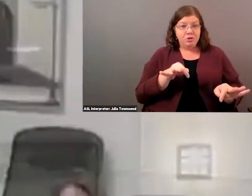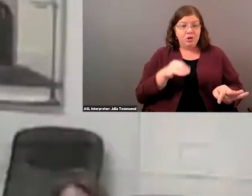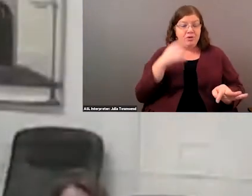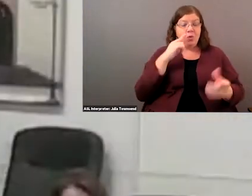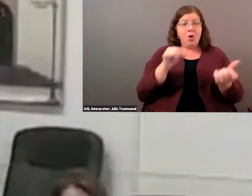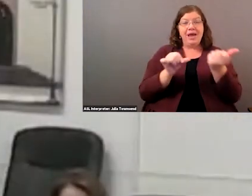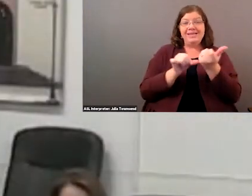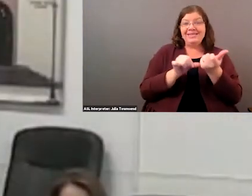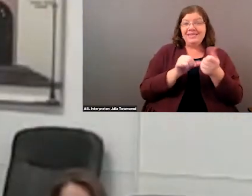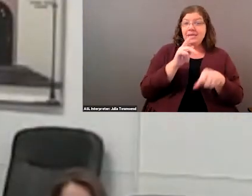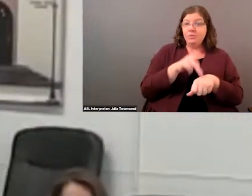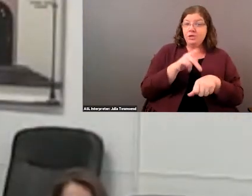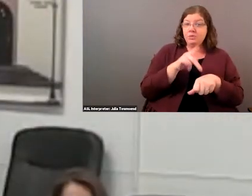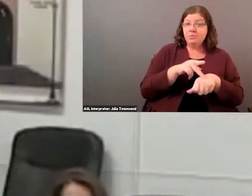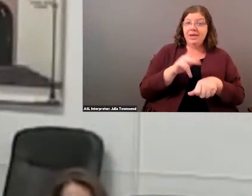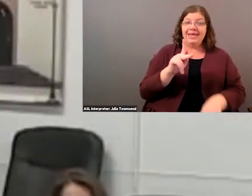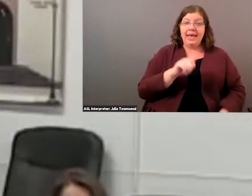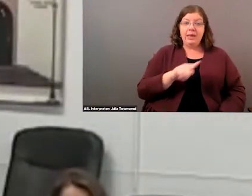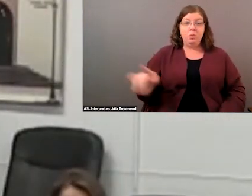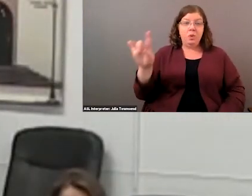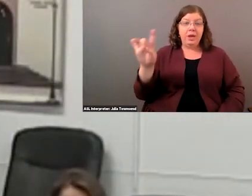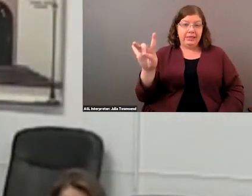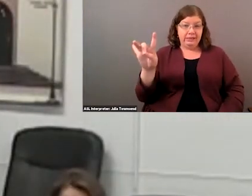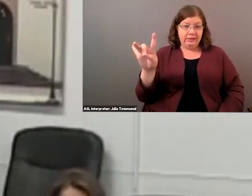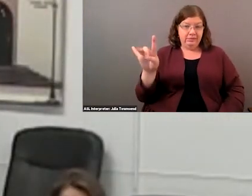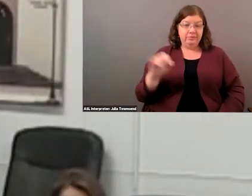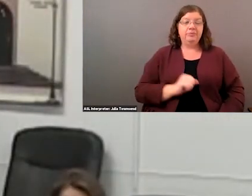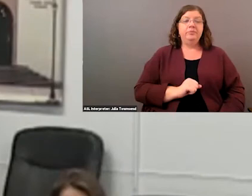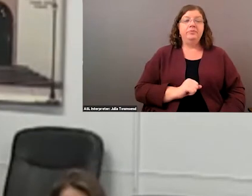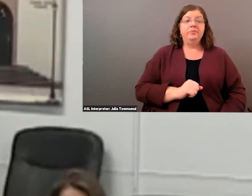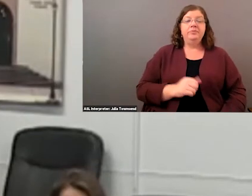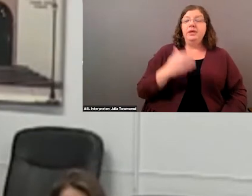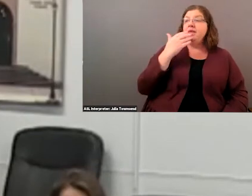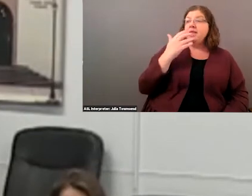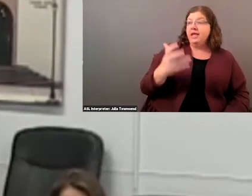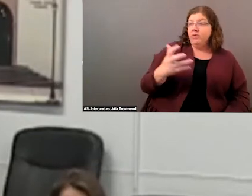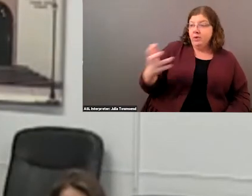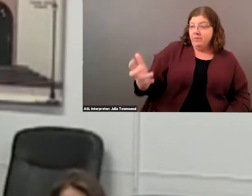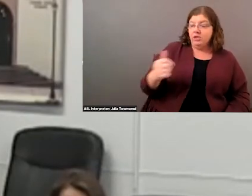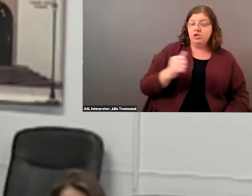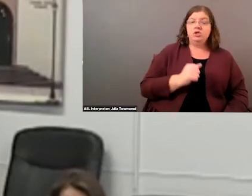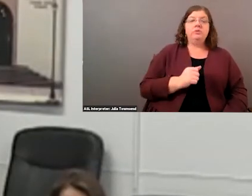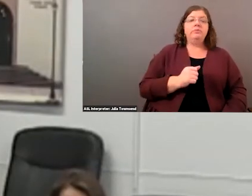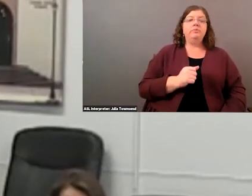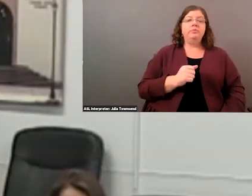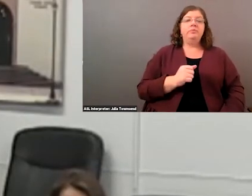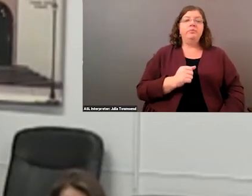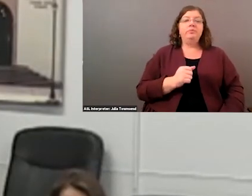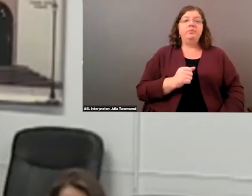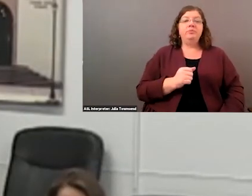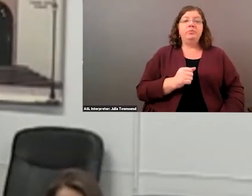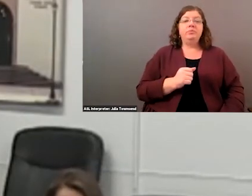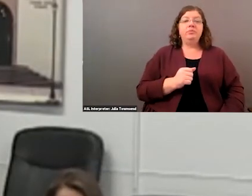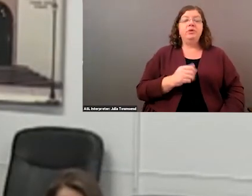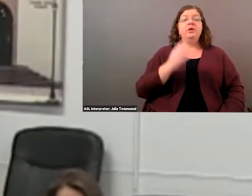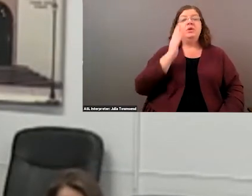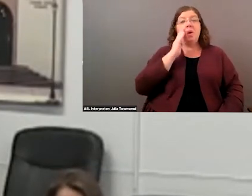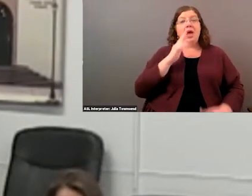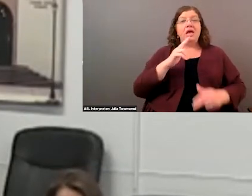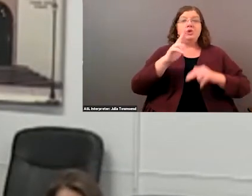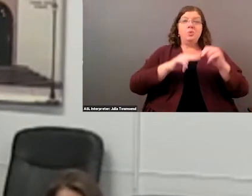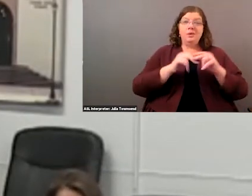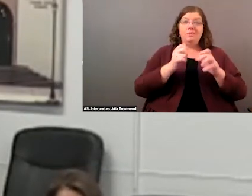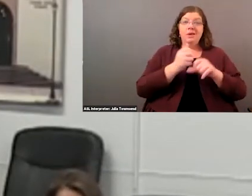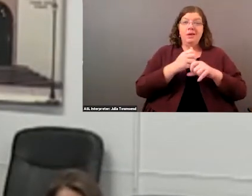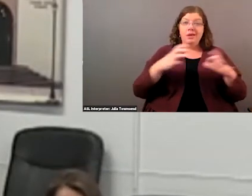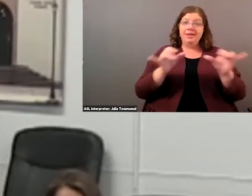as you'll know, as we build this system, there is a spot that will still be left without